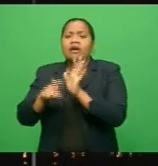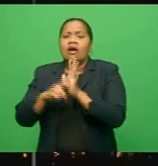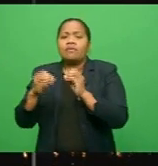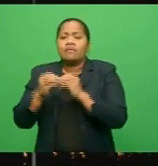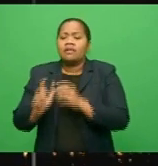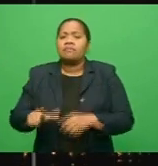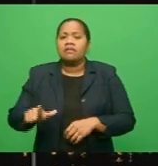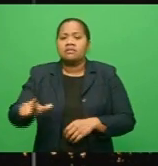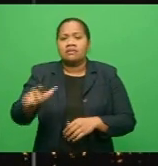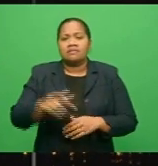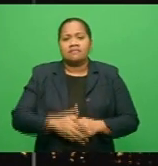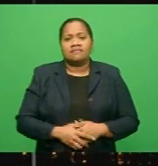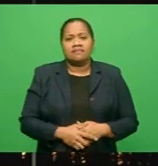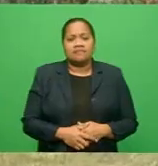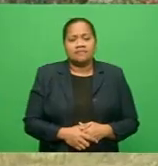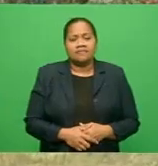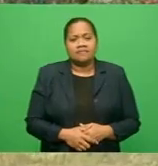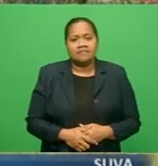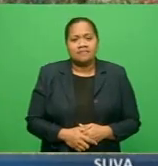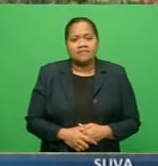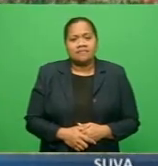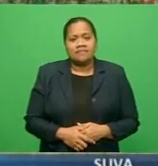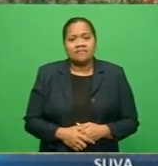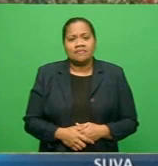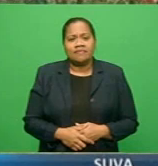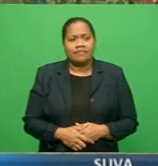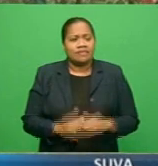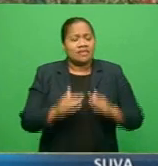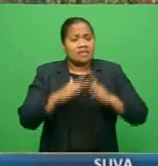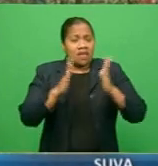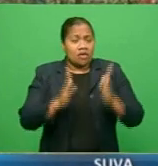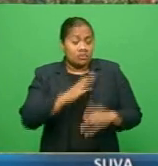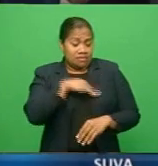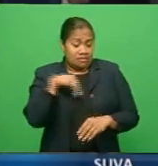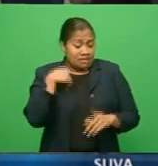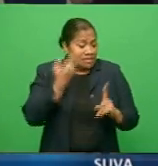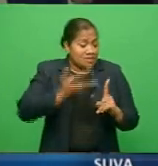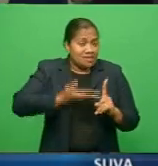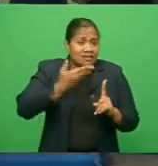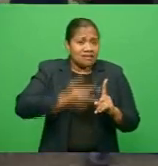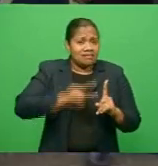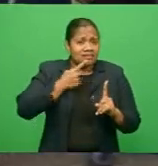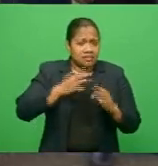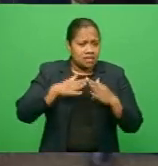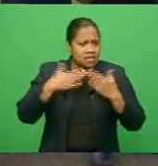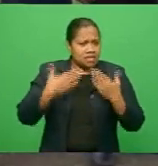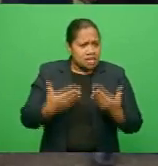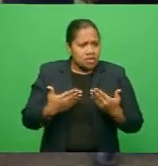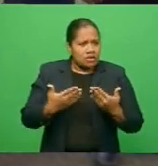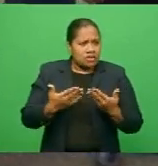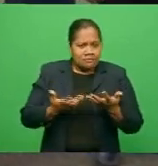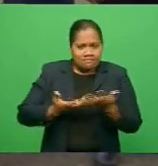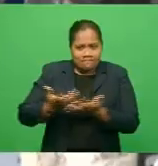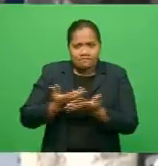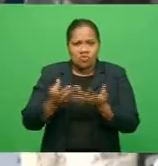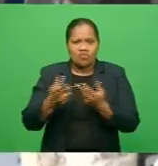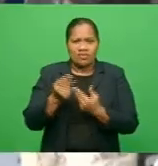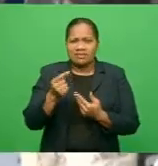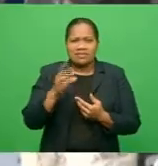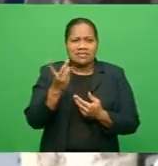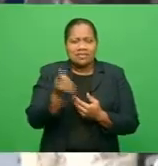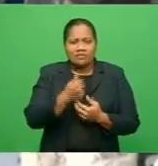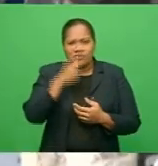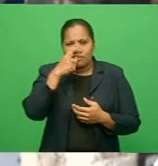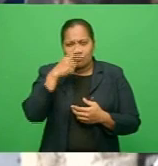Prakash has more. The Housing Minister says they are dealing with some dishonest PRB tenants. In